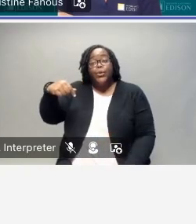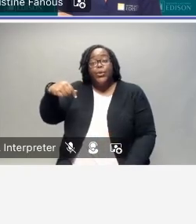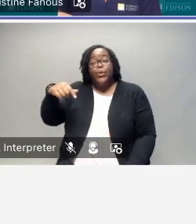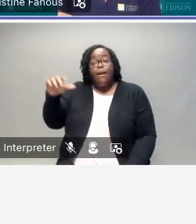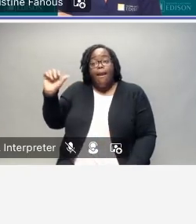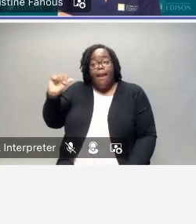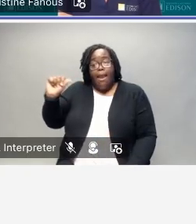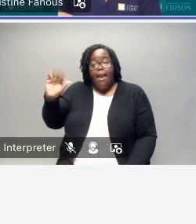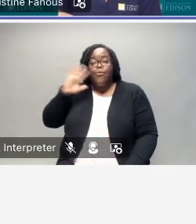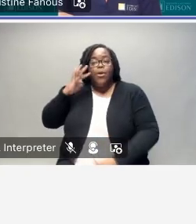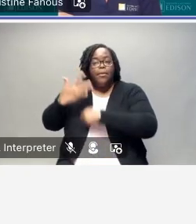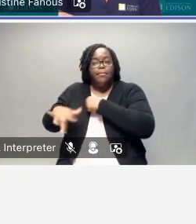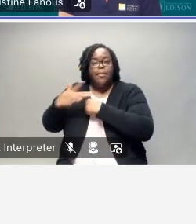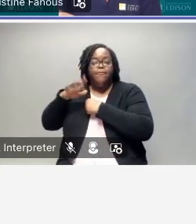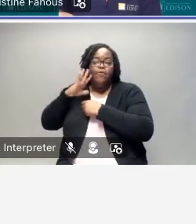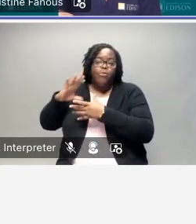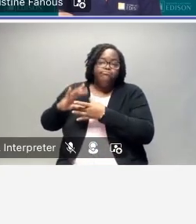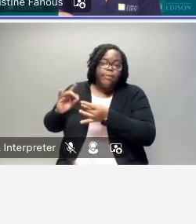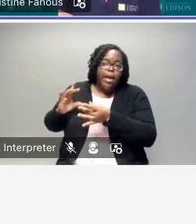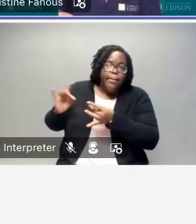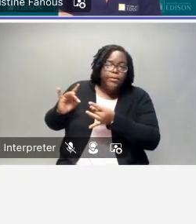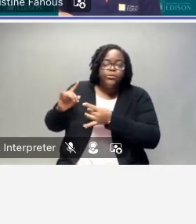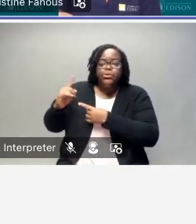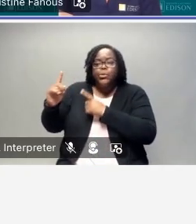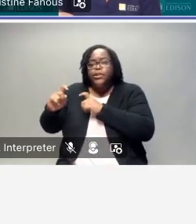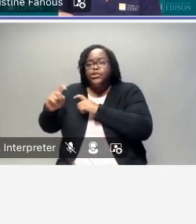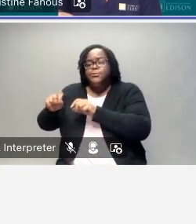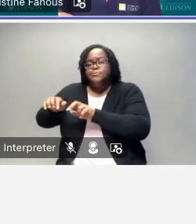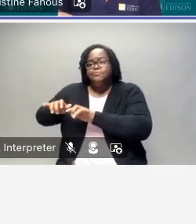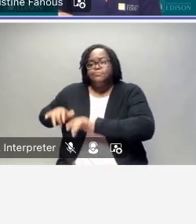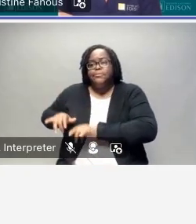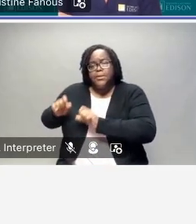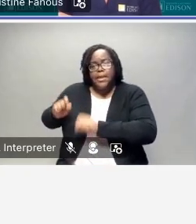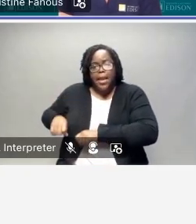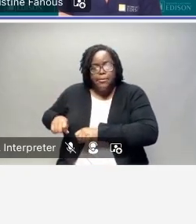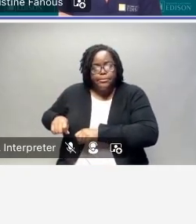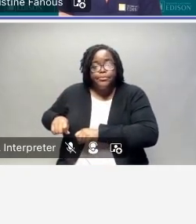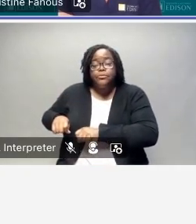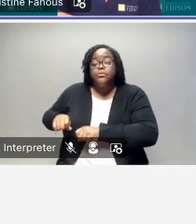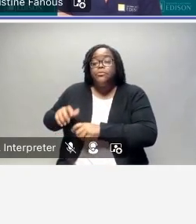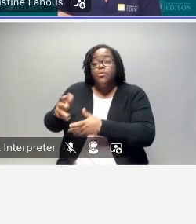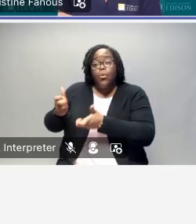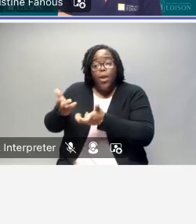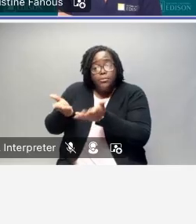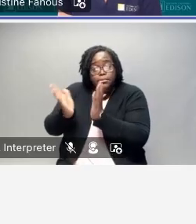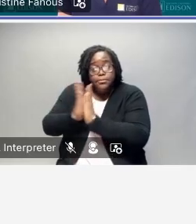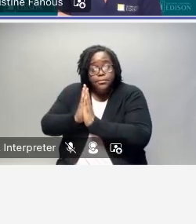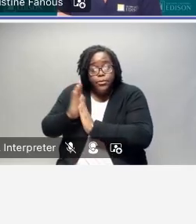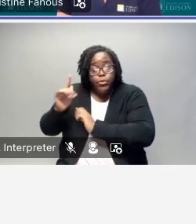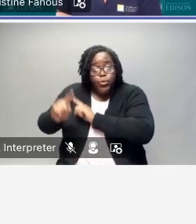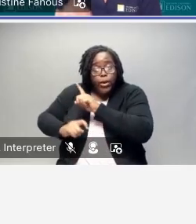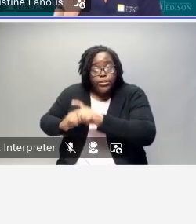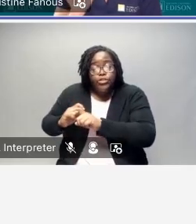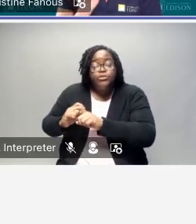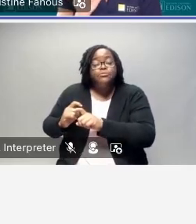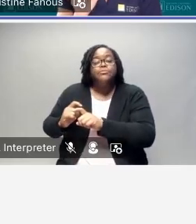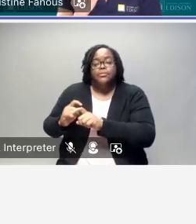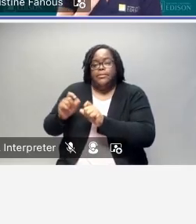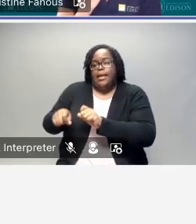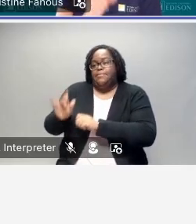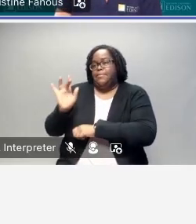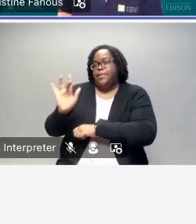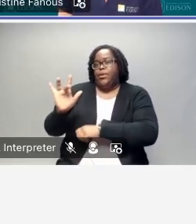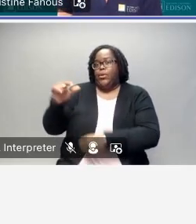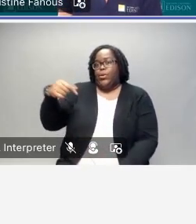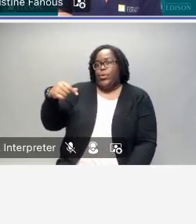be available for comments and questions throughout the presentation. If you wish to ask a question, please click the Q&A